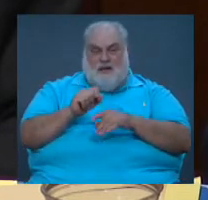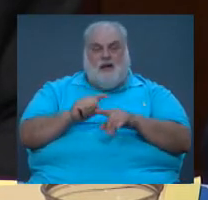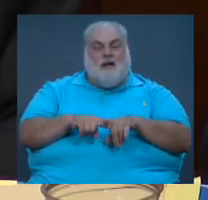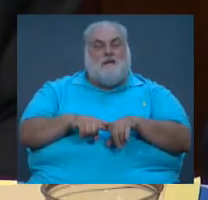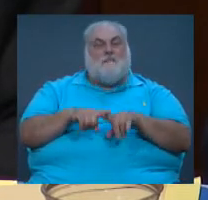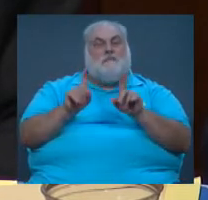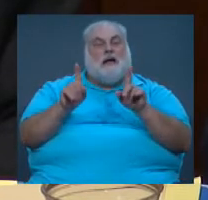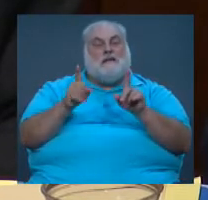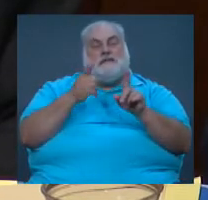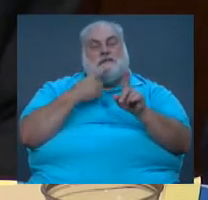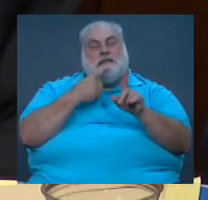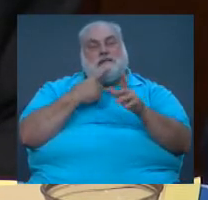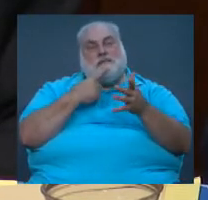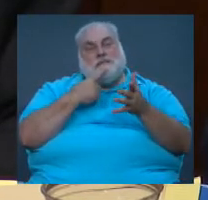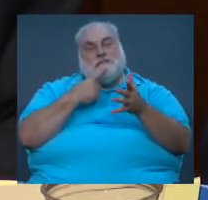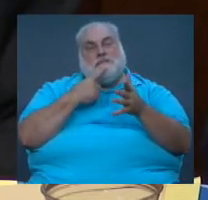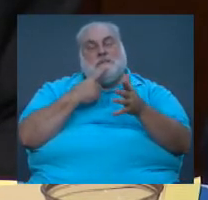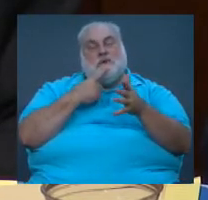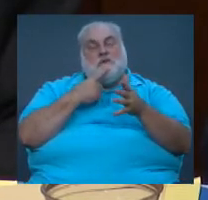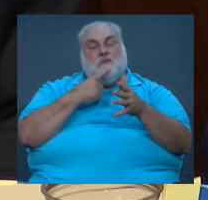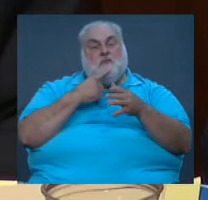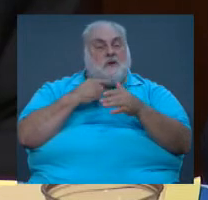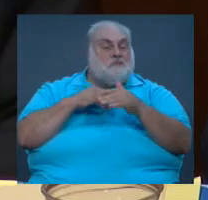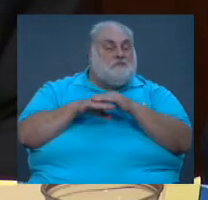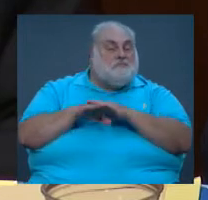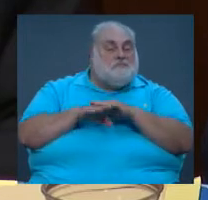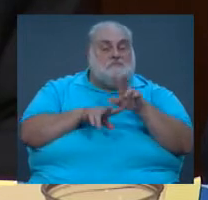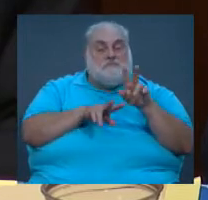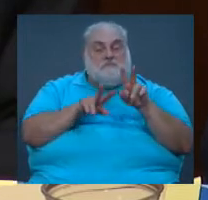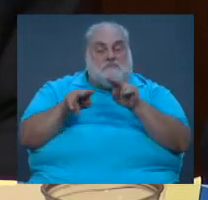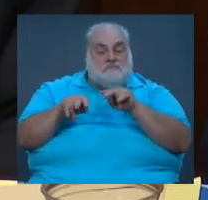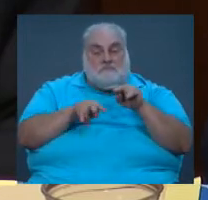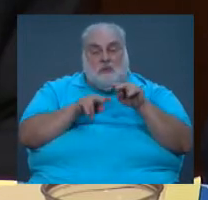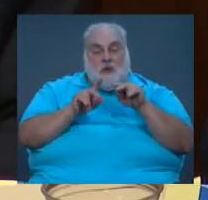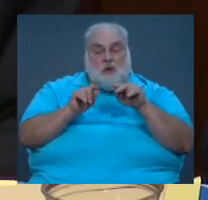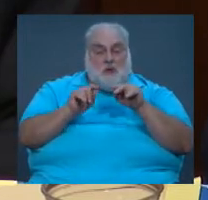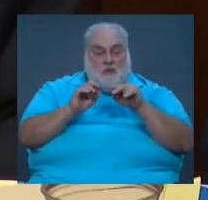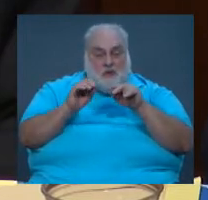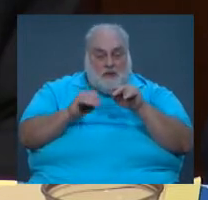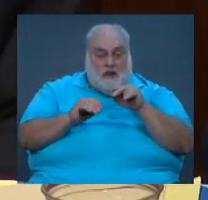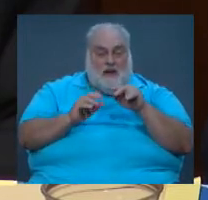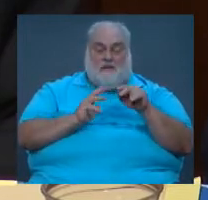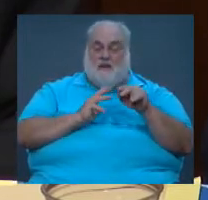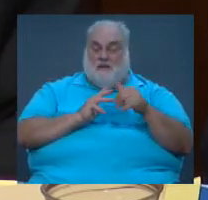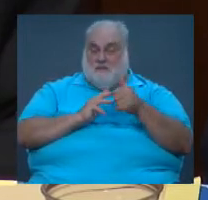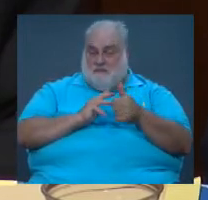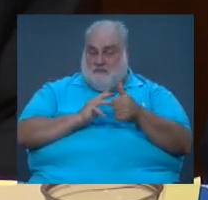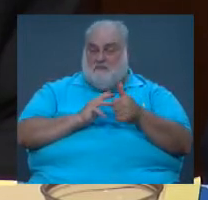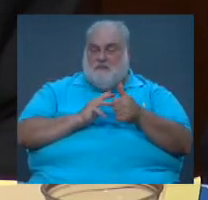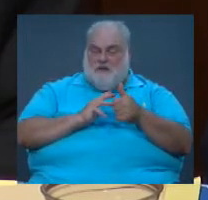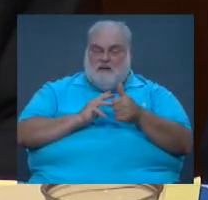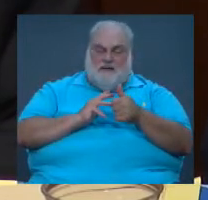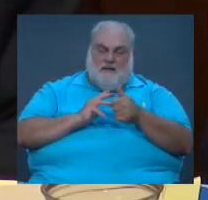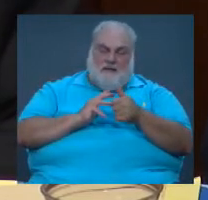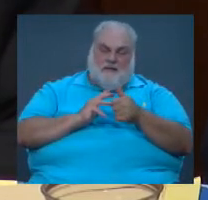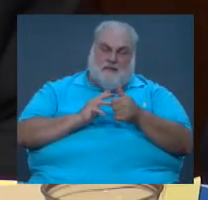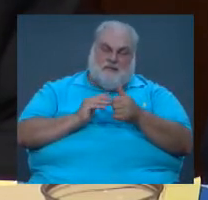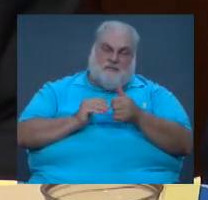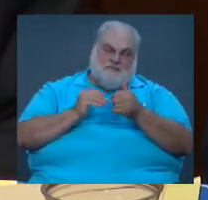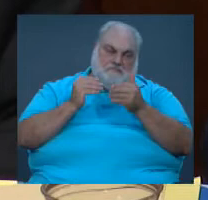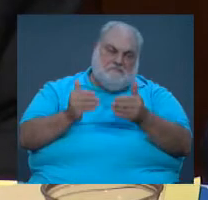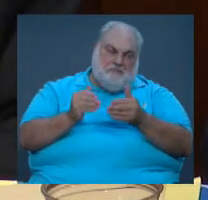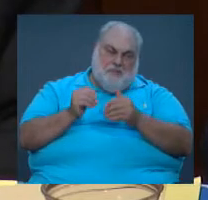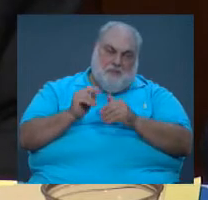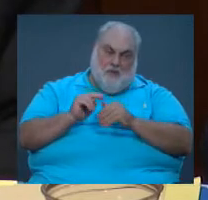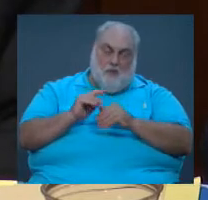says if we get in there and we do this inspection, again, this is 20% a year, so within